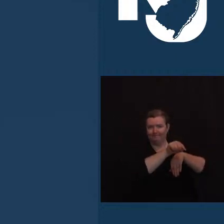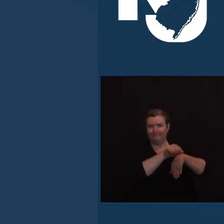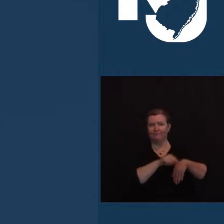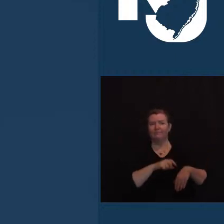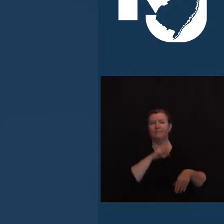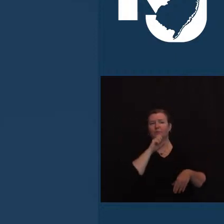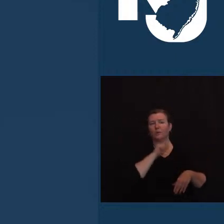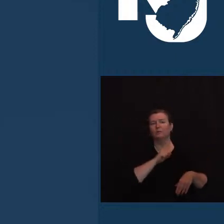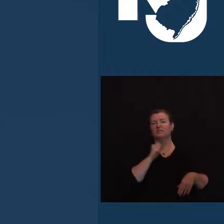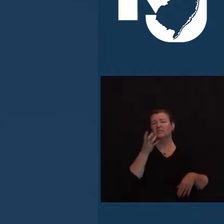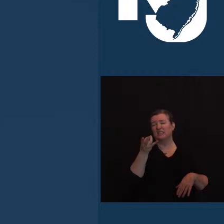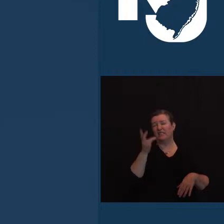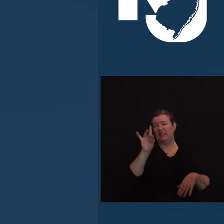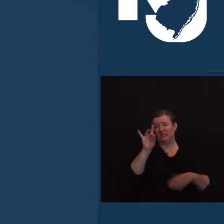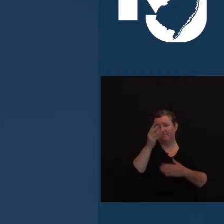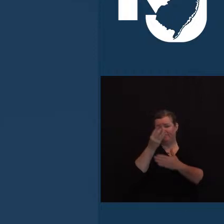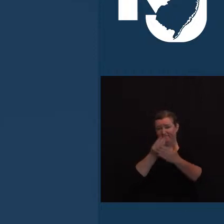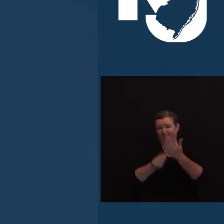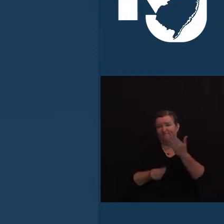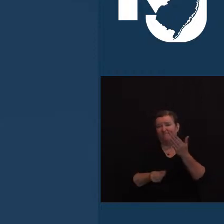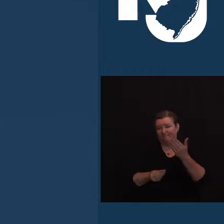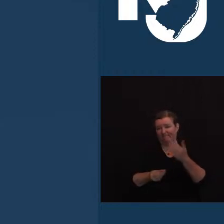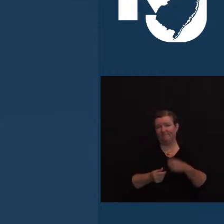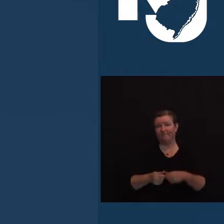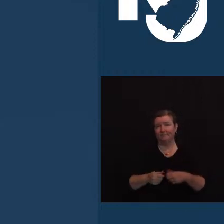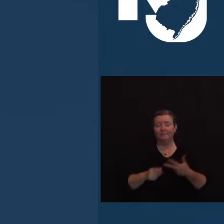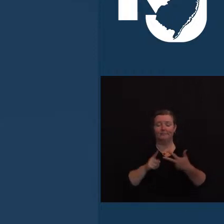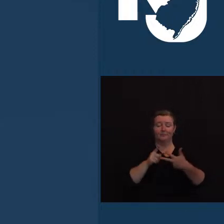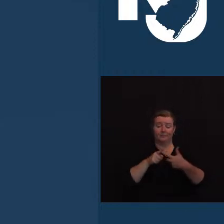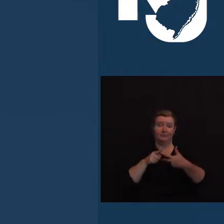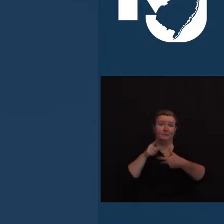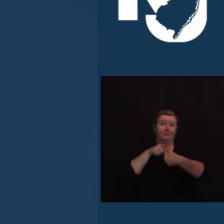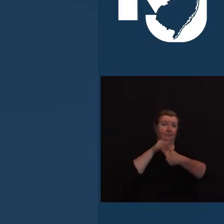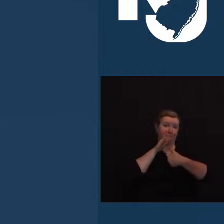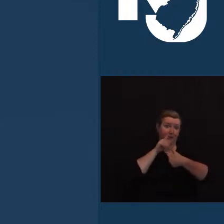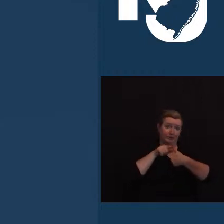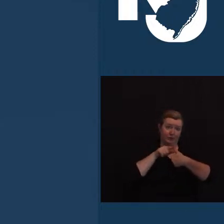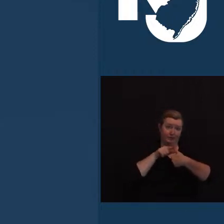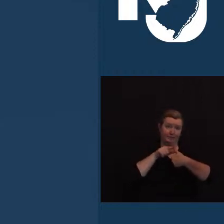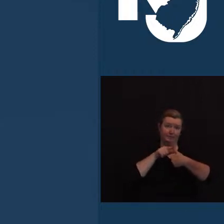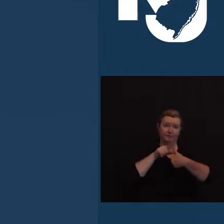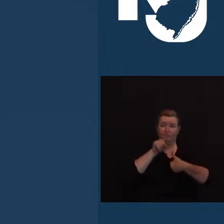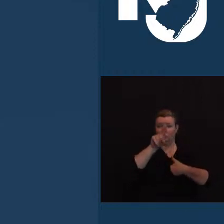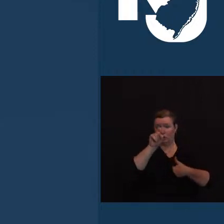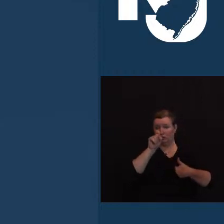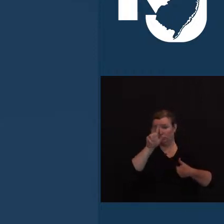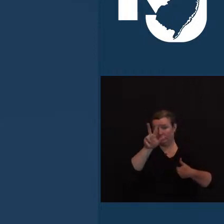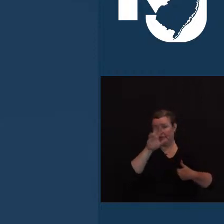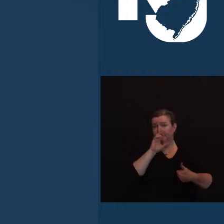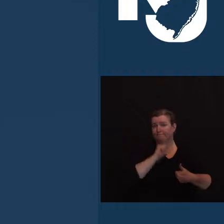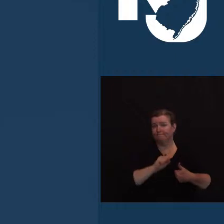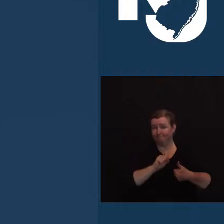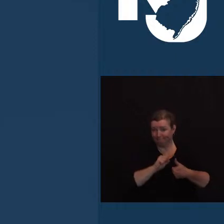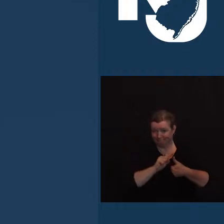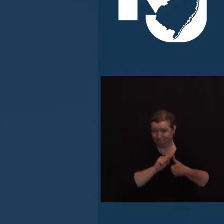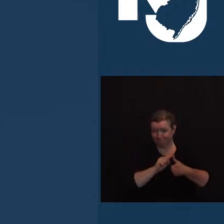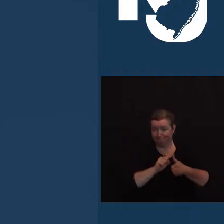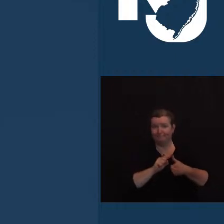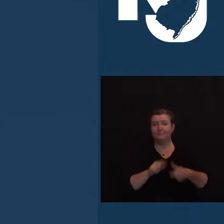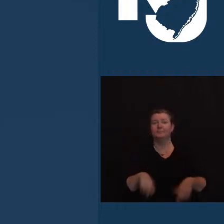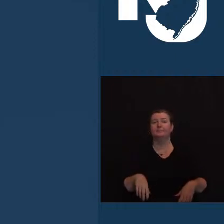Eloise, again on the left, was 103 years old and called Montclair home after spending decades living in Newark and